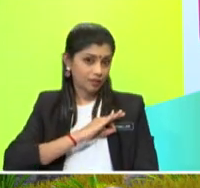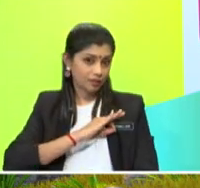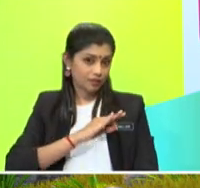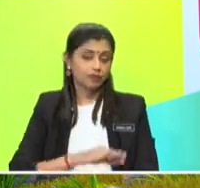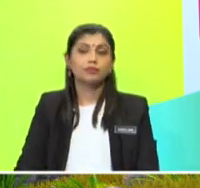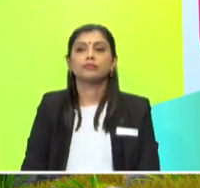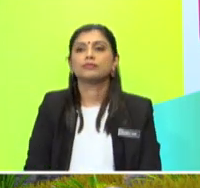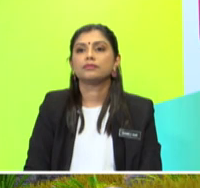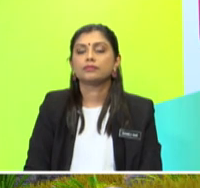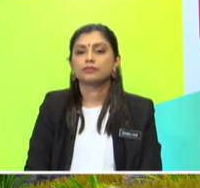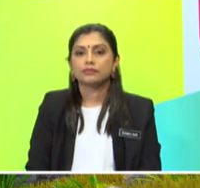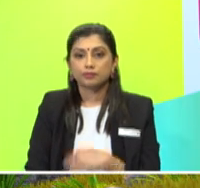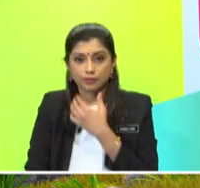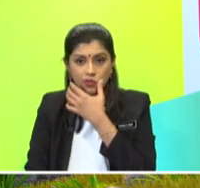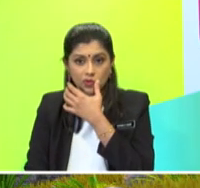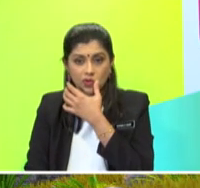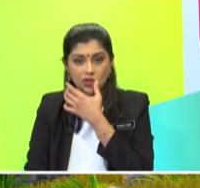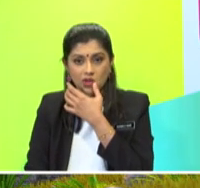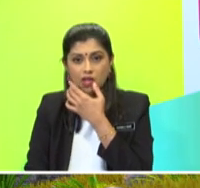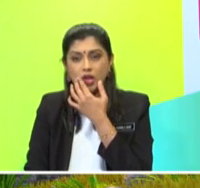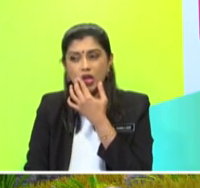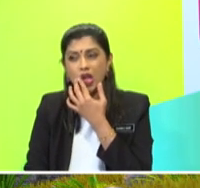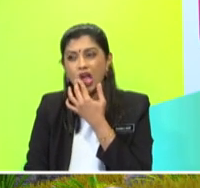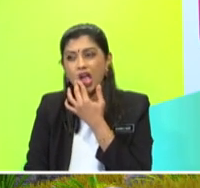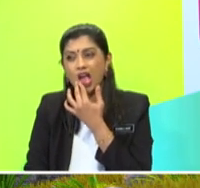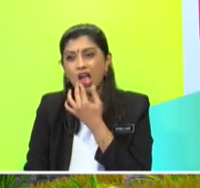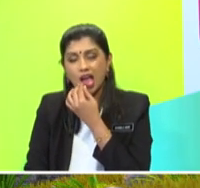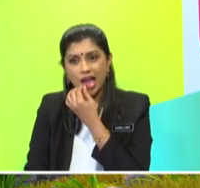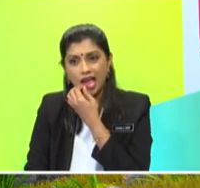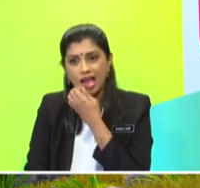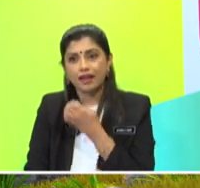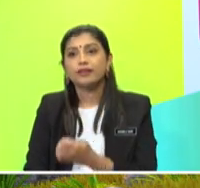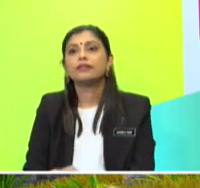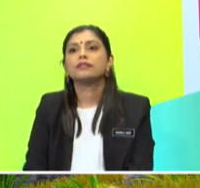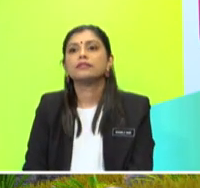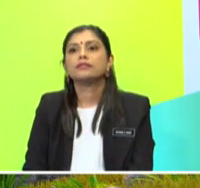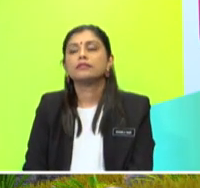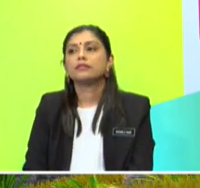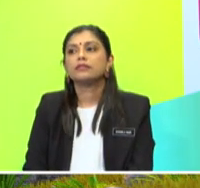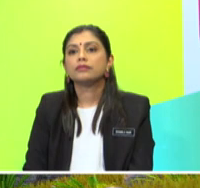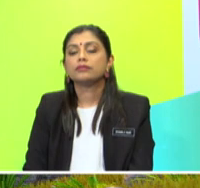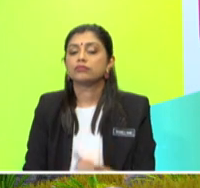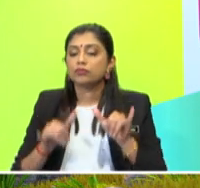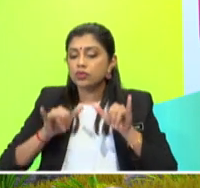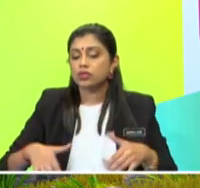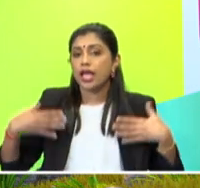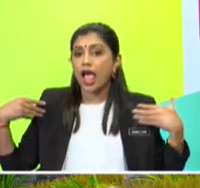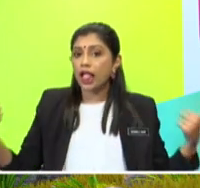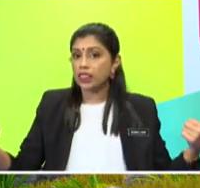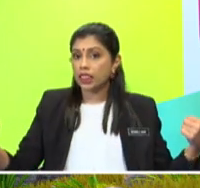Yellow represents positivity. Okay. My VA is stay healthy.